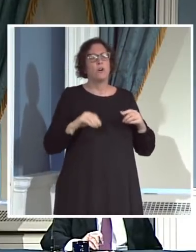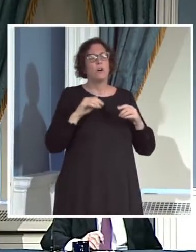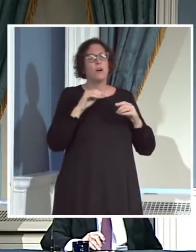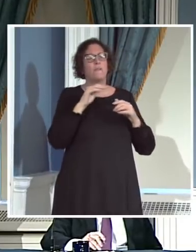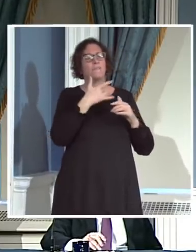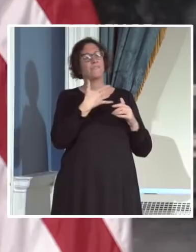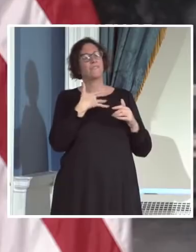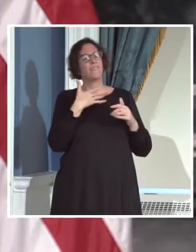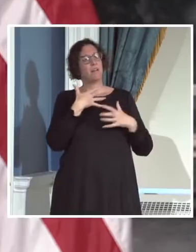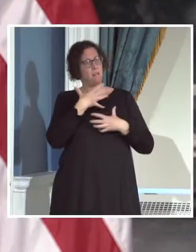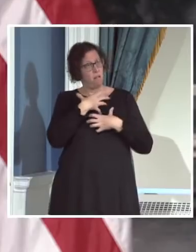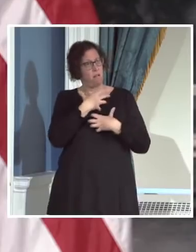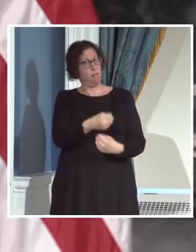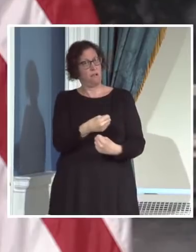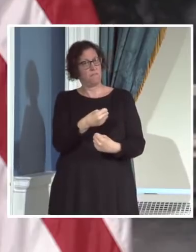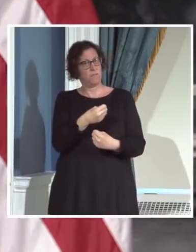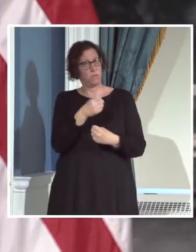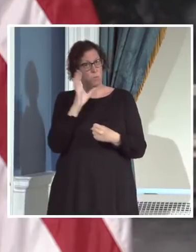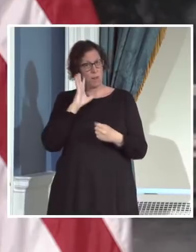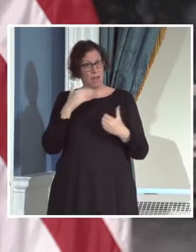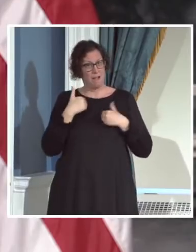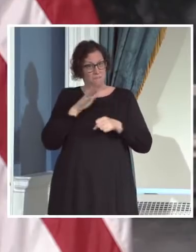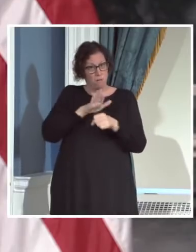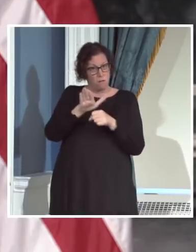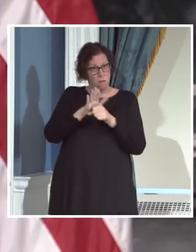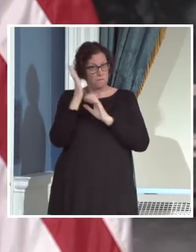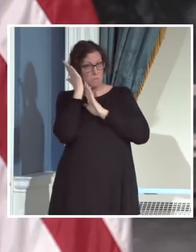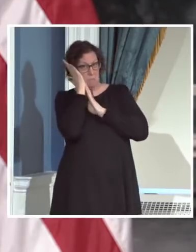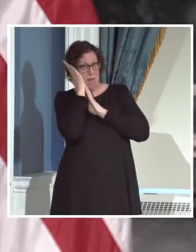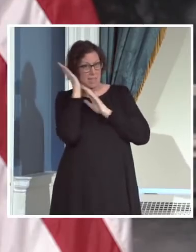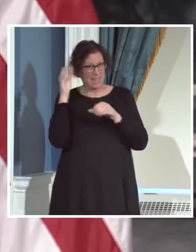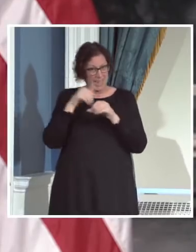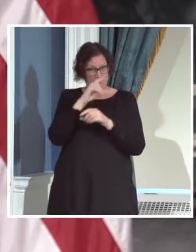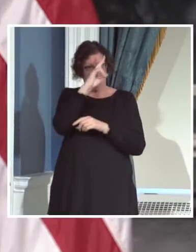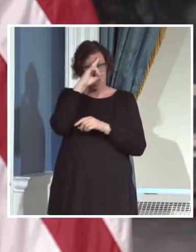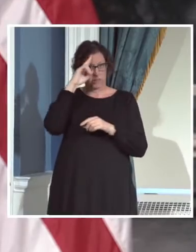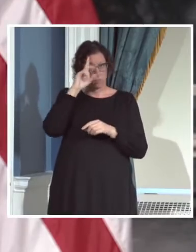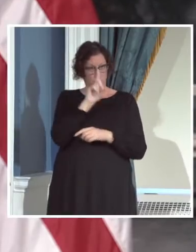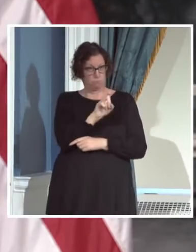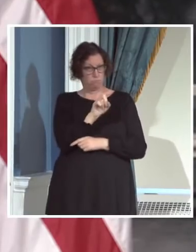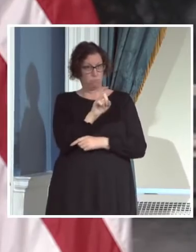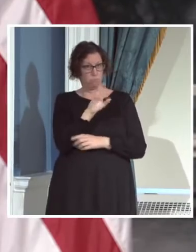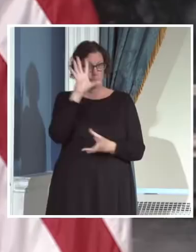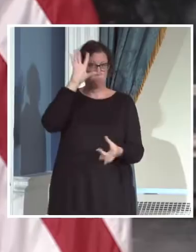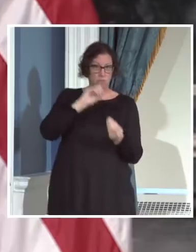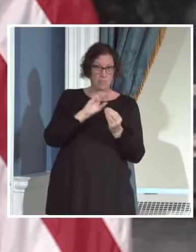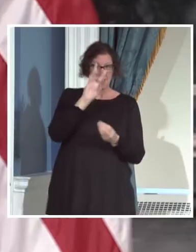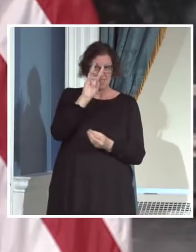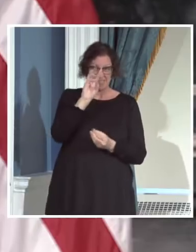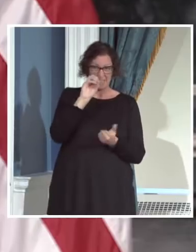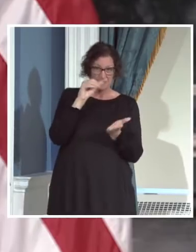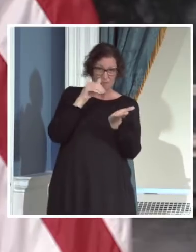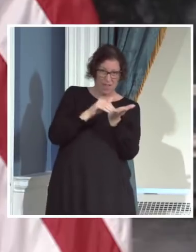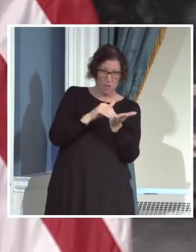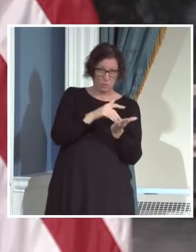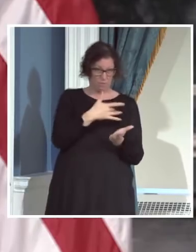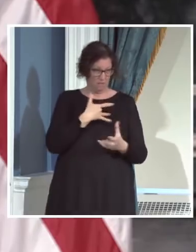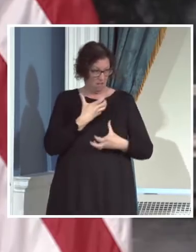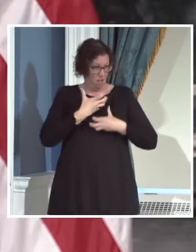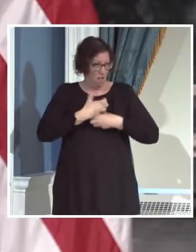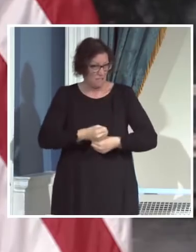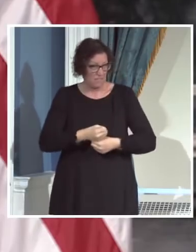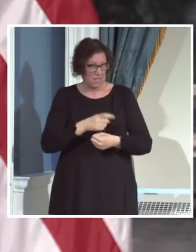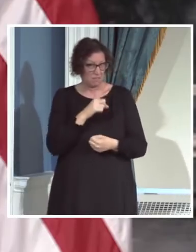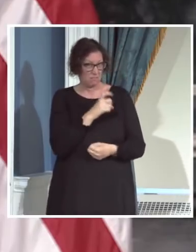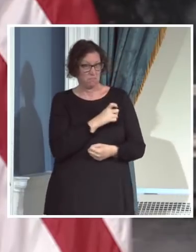the beds, so Jennifer, it's a great question because it also points up the larger